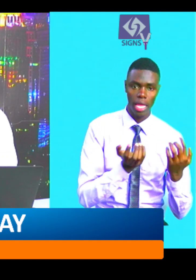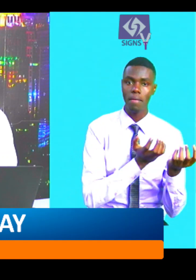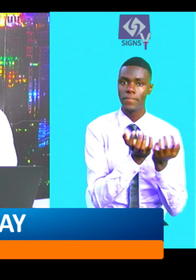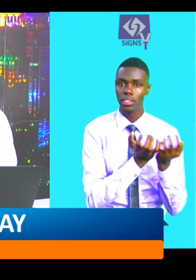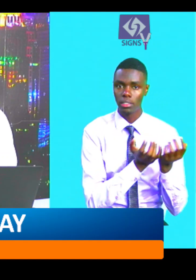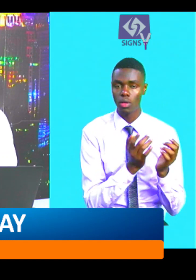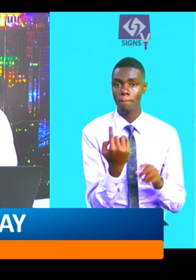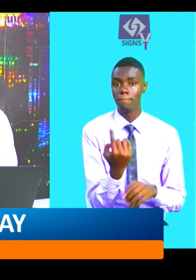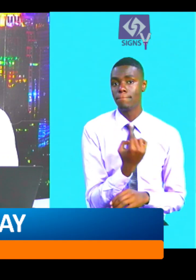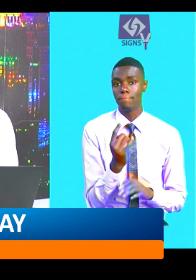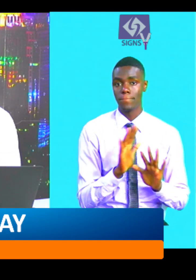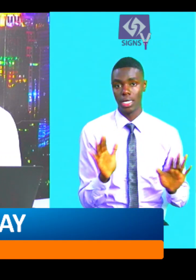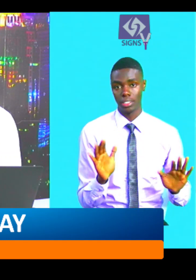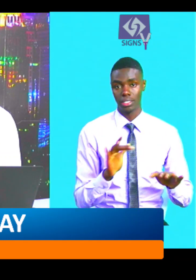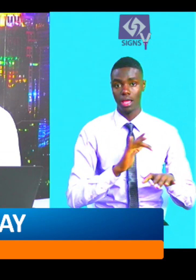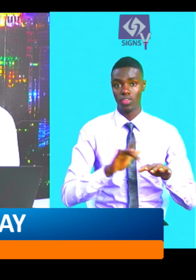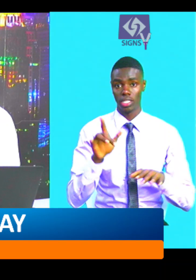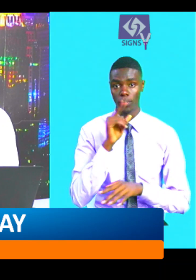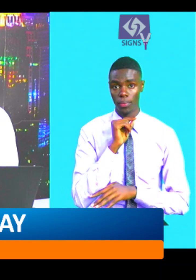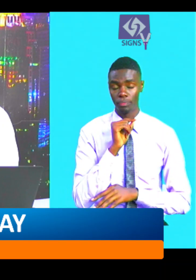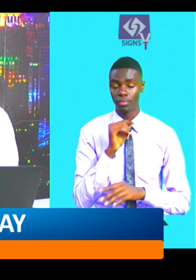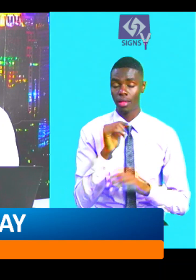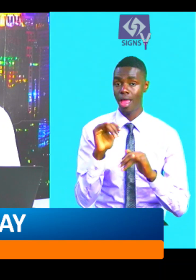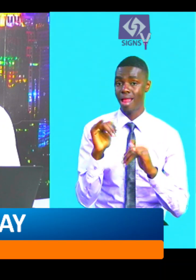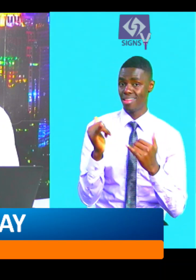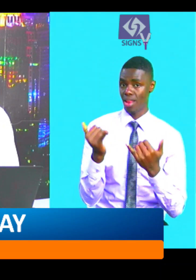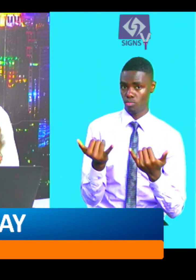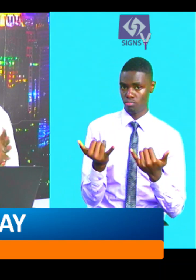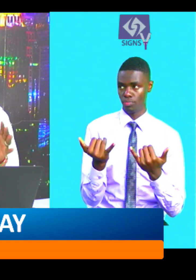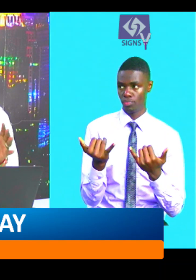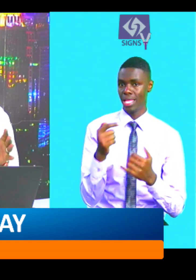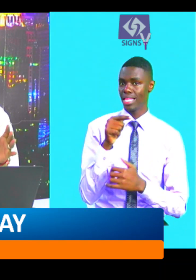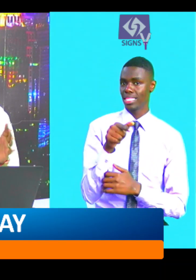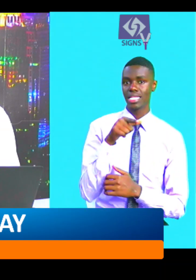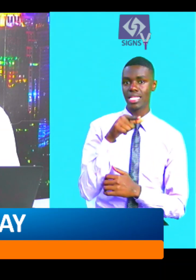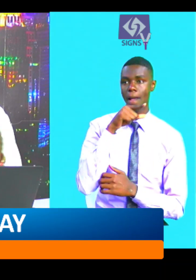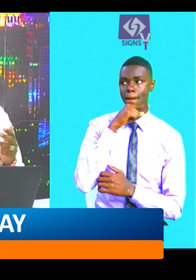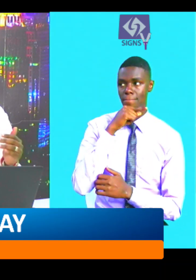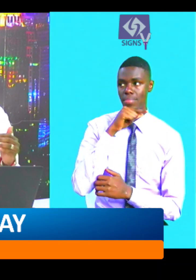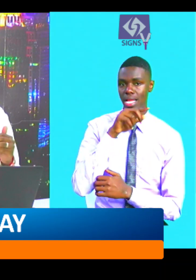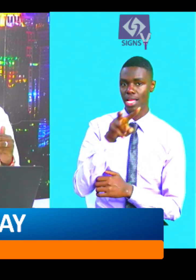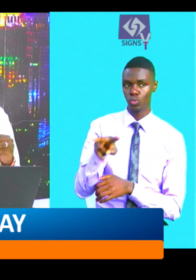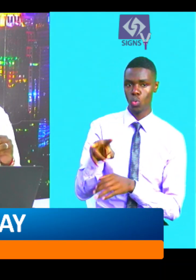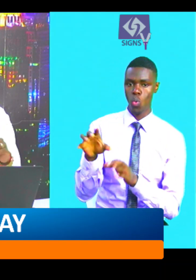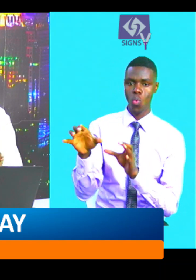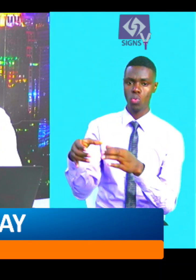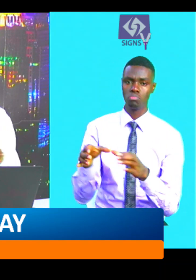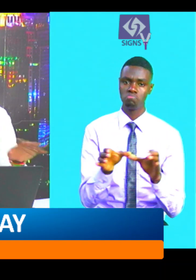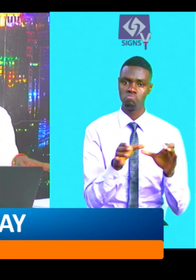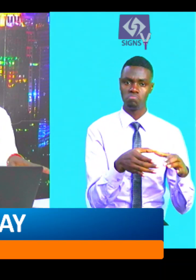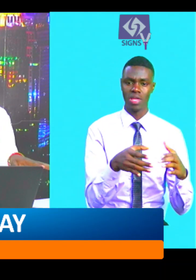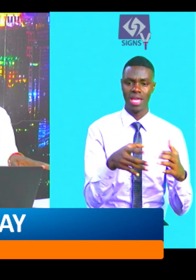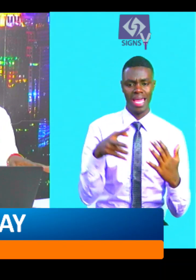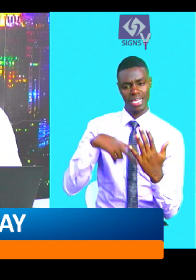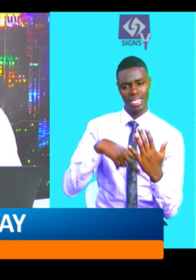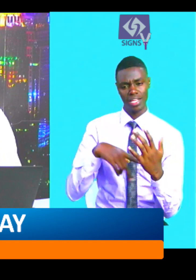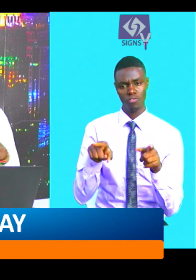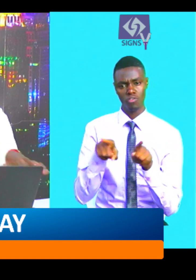can read the report by the police, Yes. there were no mention of civilian casualties, only mention of